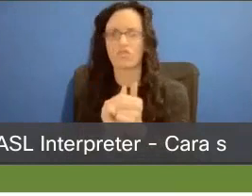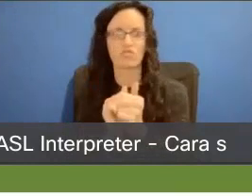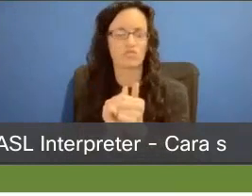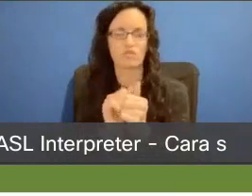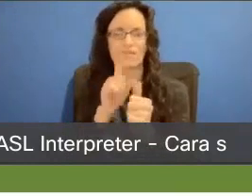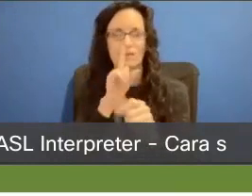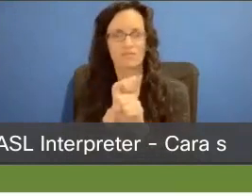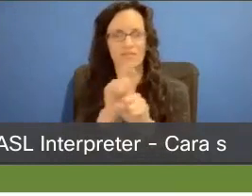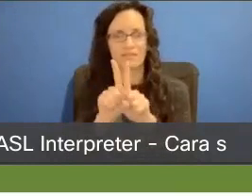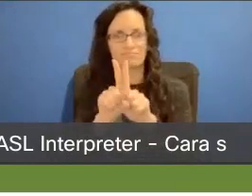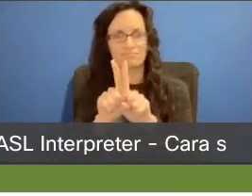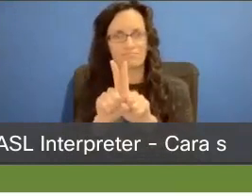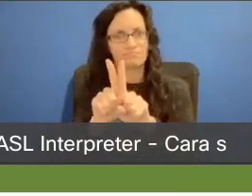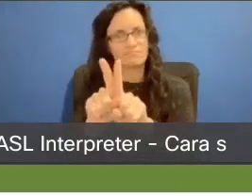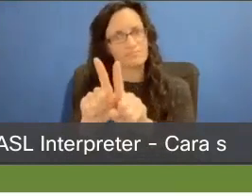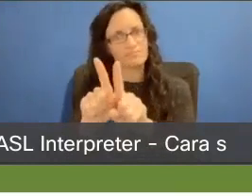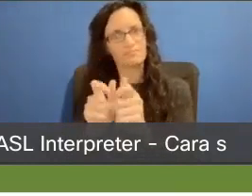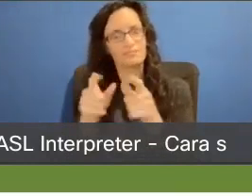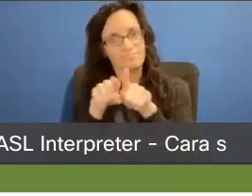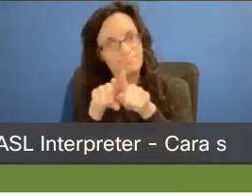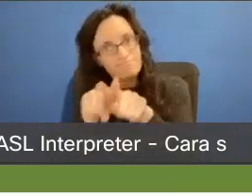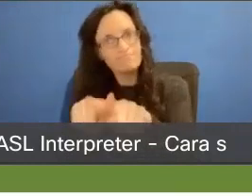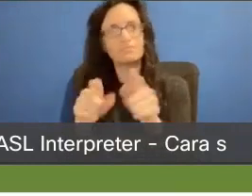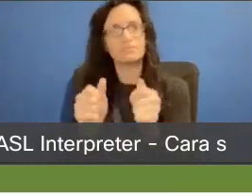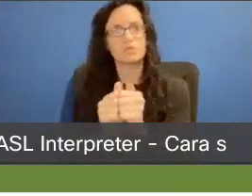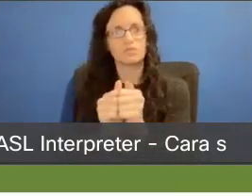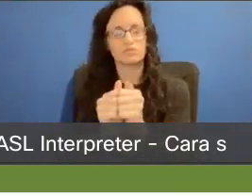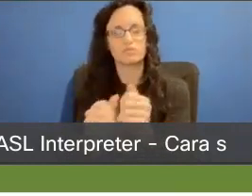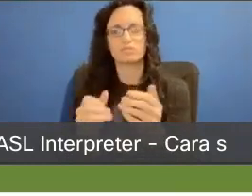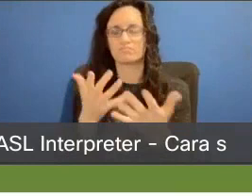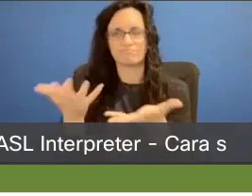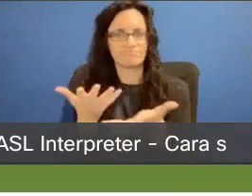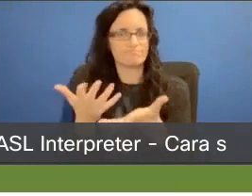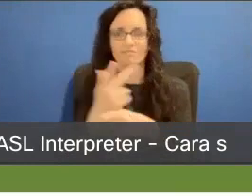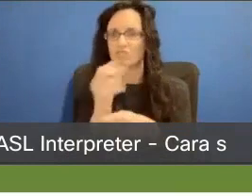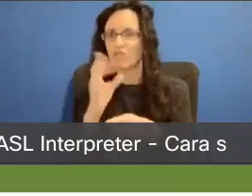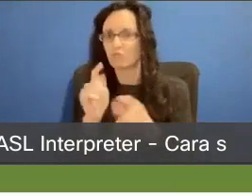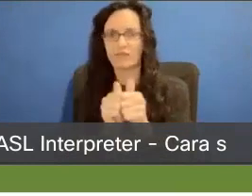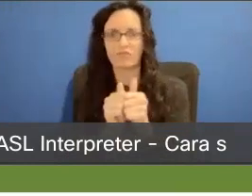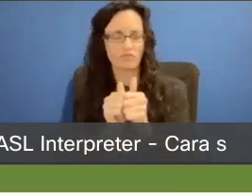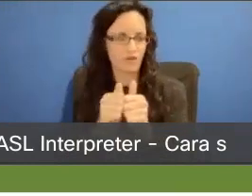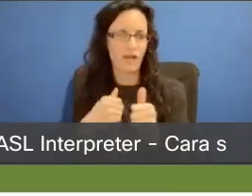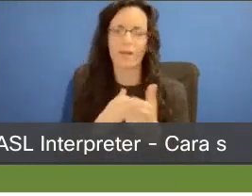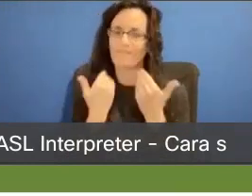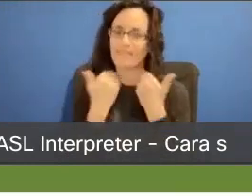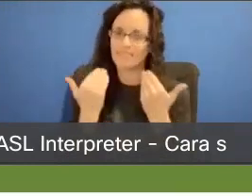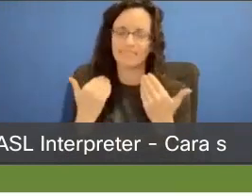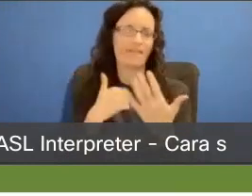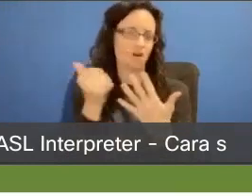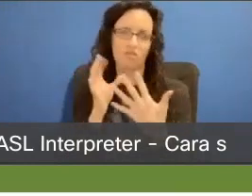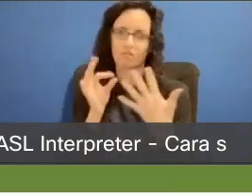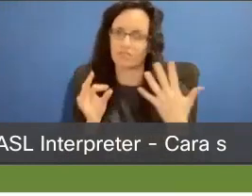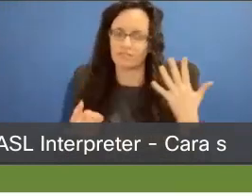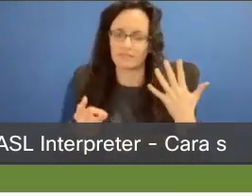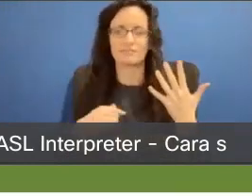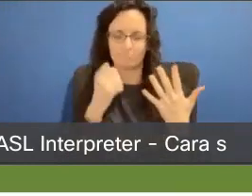alongside you. Let's do what we can to figure this out, because I'm convinced there are going to be ways other than suicide. I get that you're